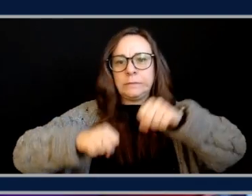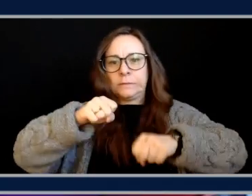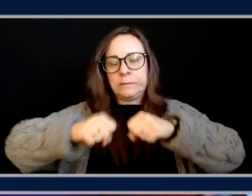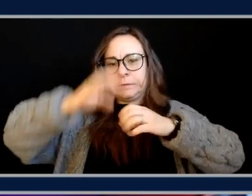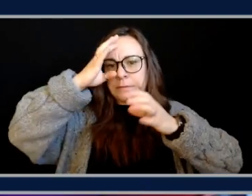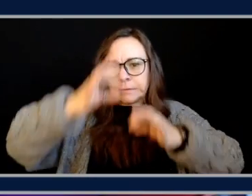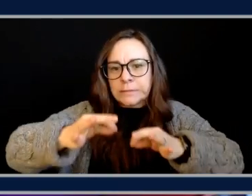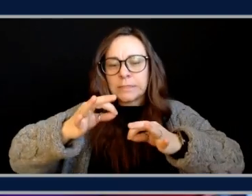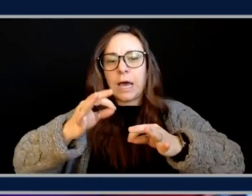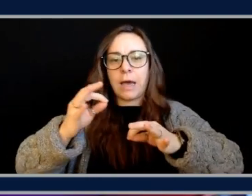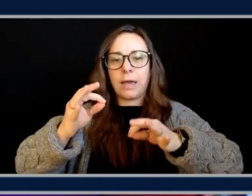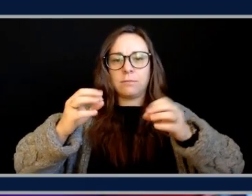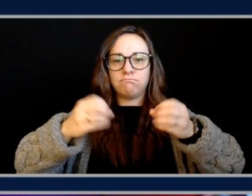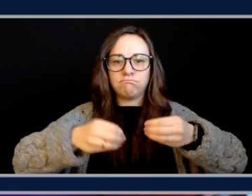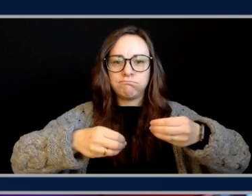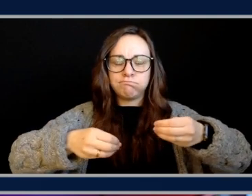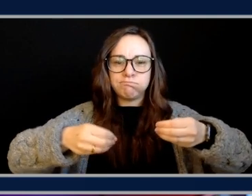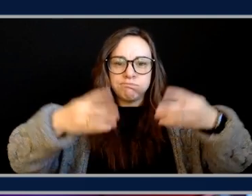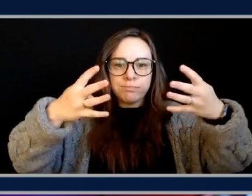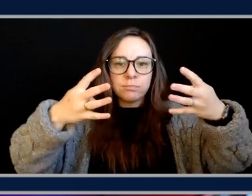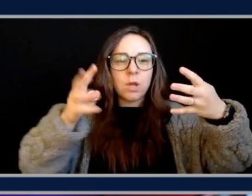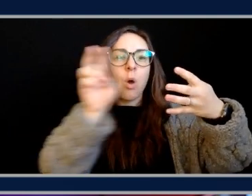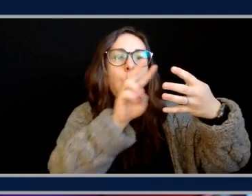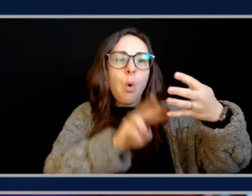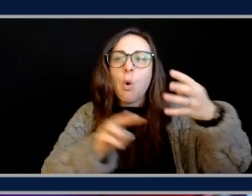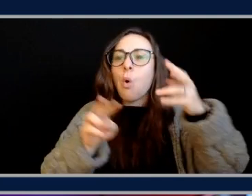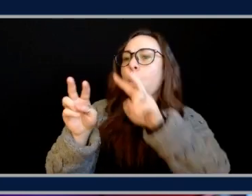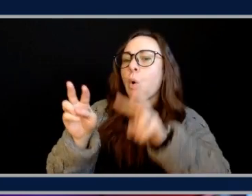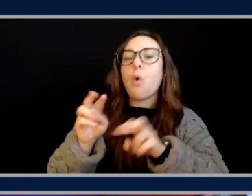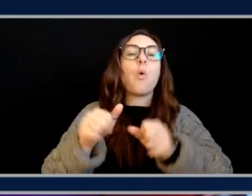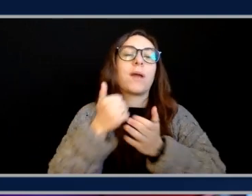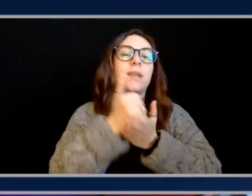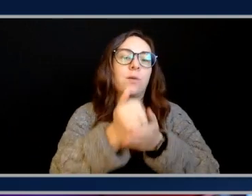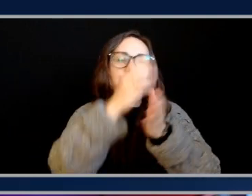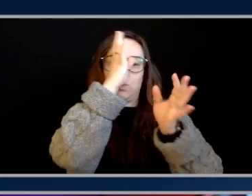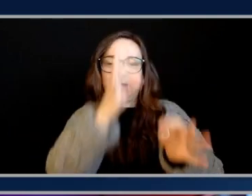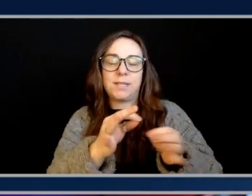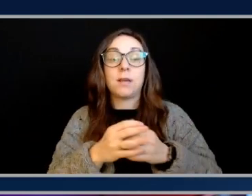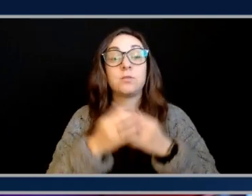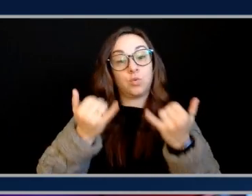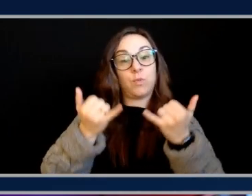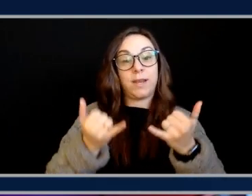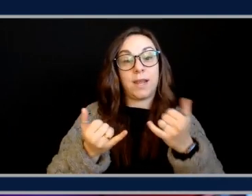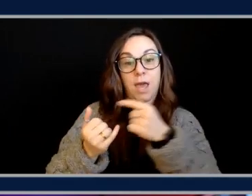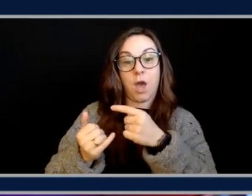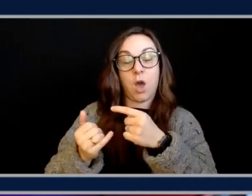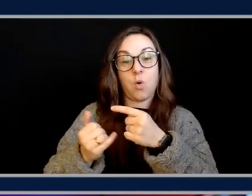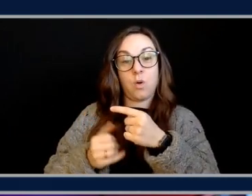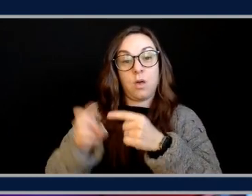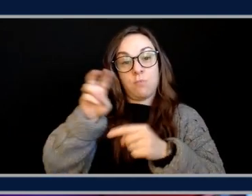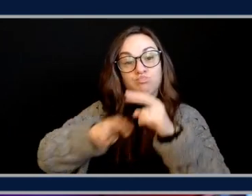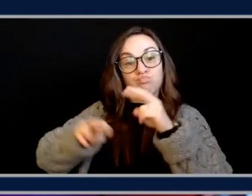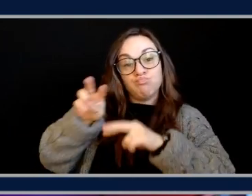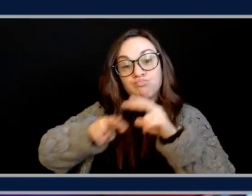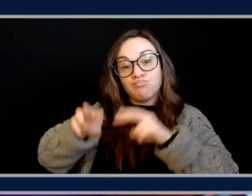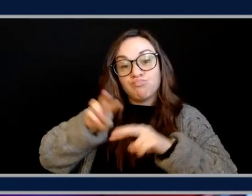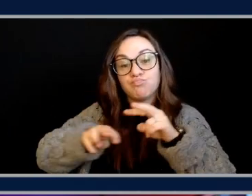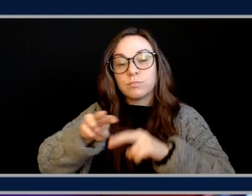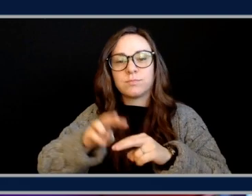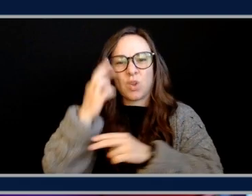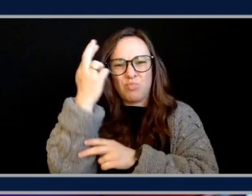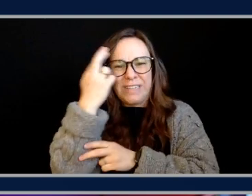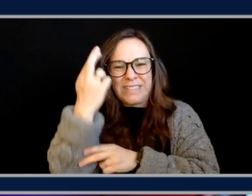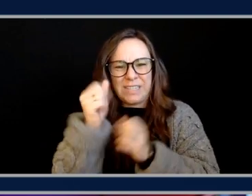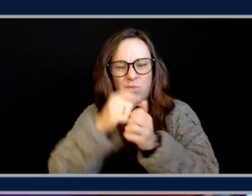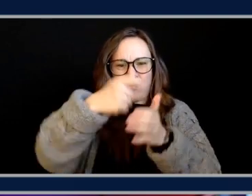console, we'll bring up a little bit of user experience in there that can help you. So this particular one that we're looking at here now is just helping you reason about the kind of the pricing differences